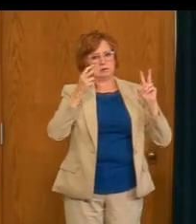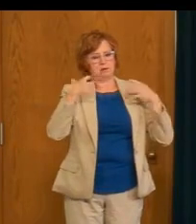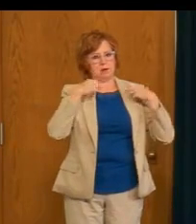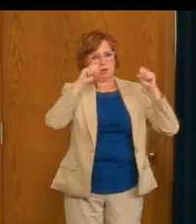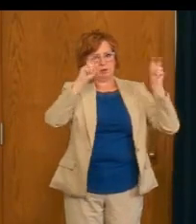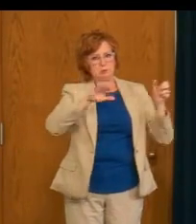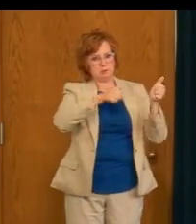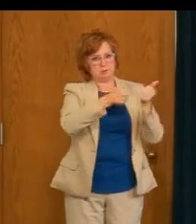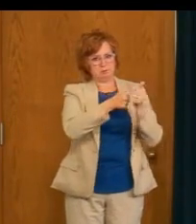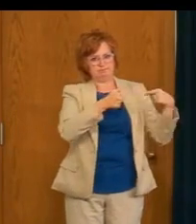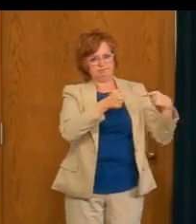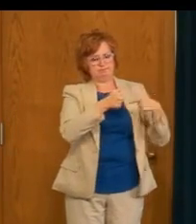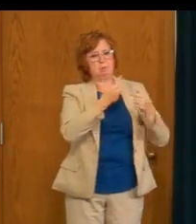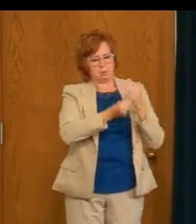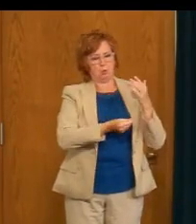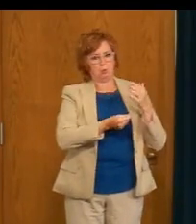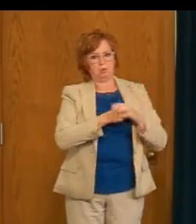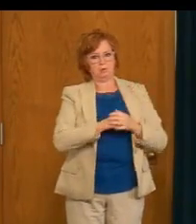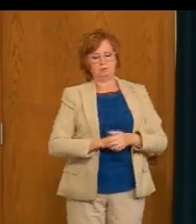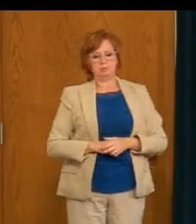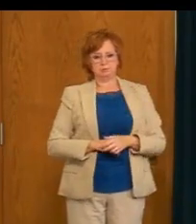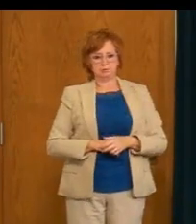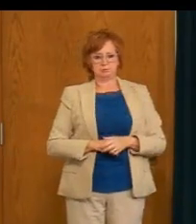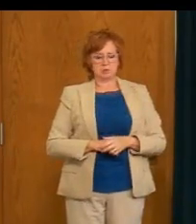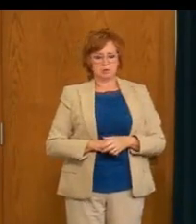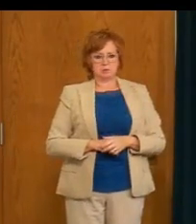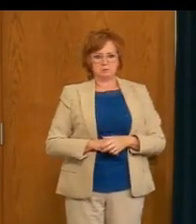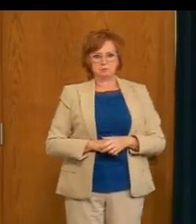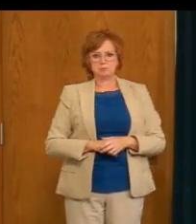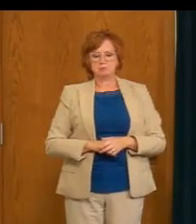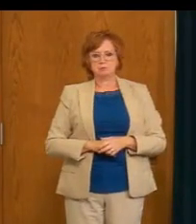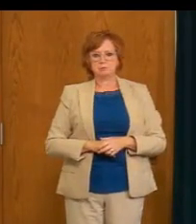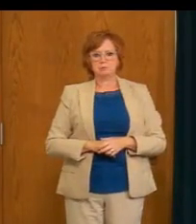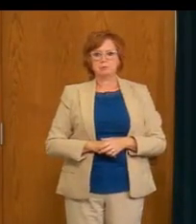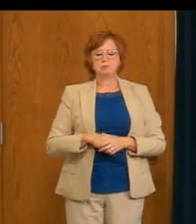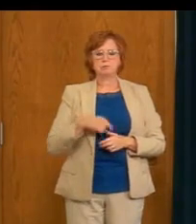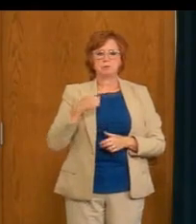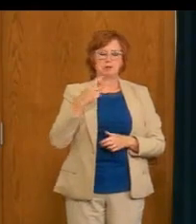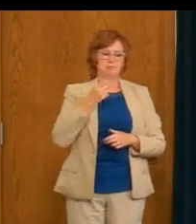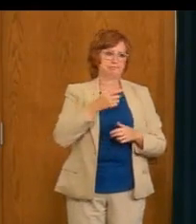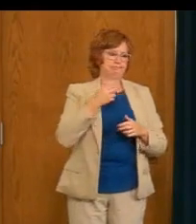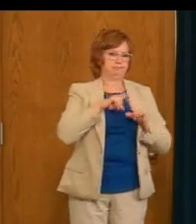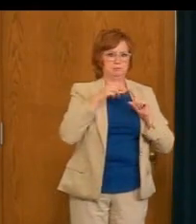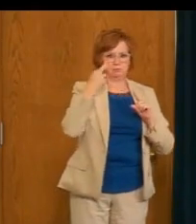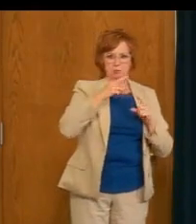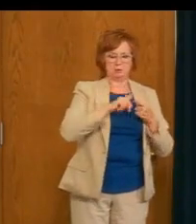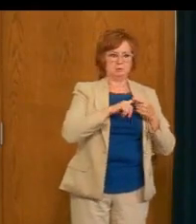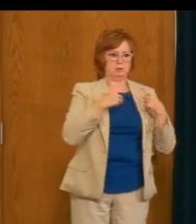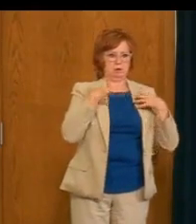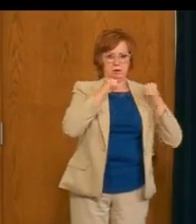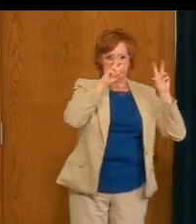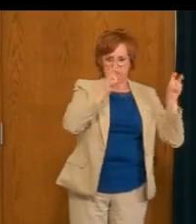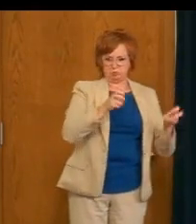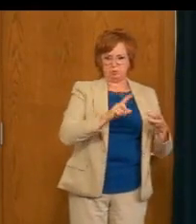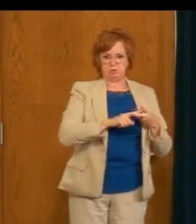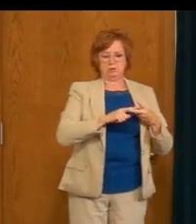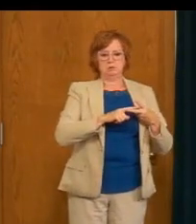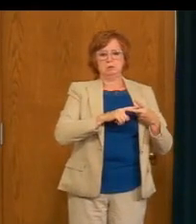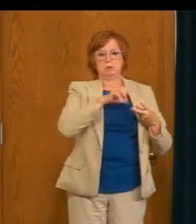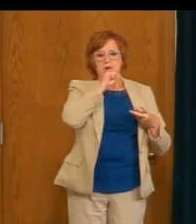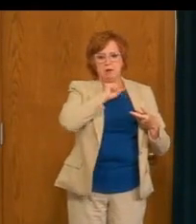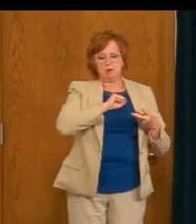as one cause, and there may have been additional causes, age as well as other comorbid conditions accounting for the